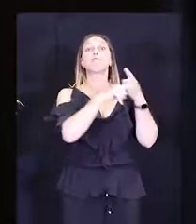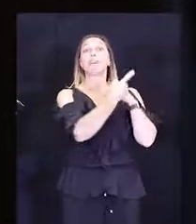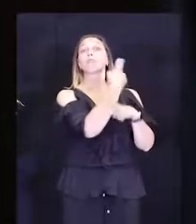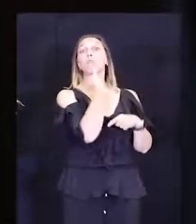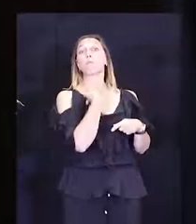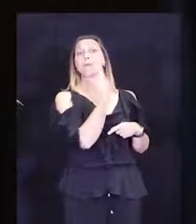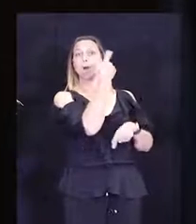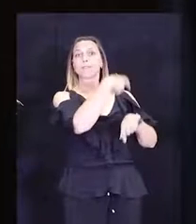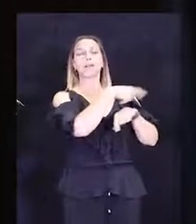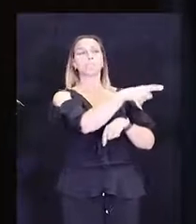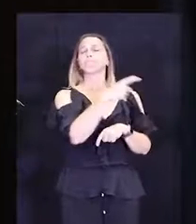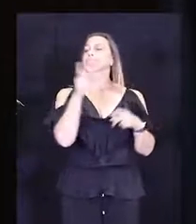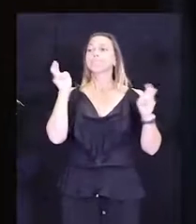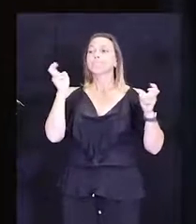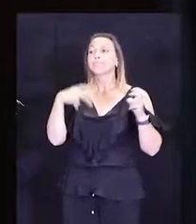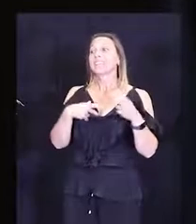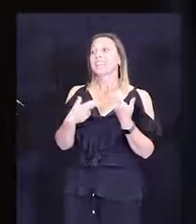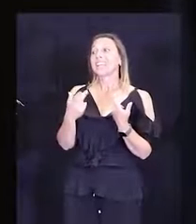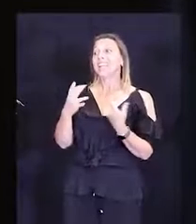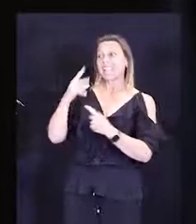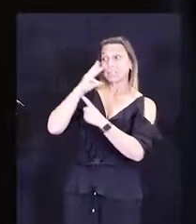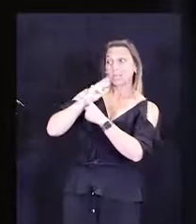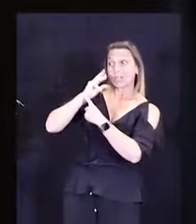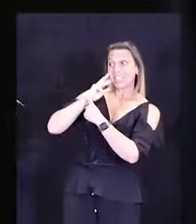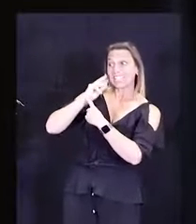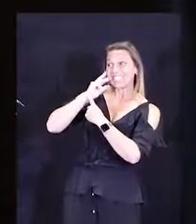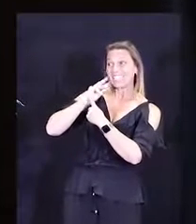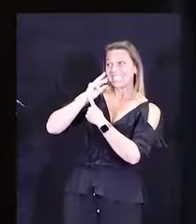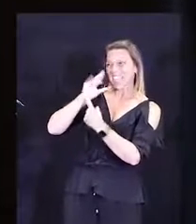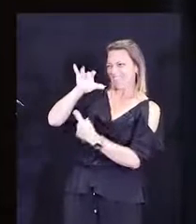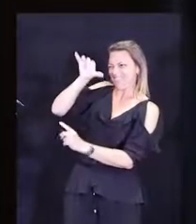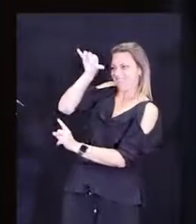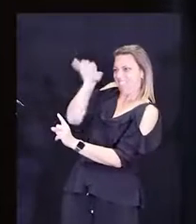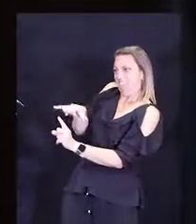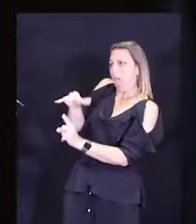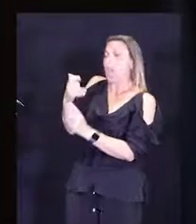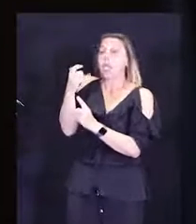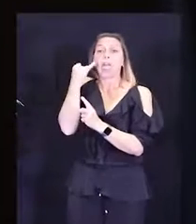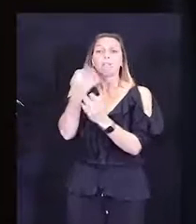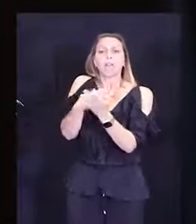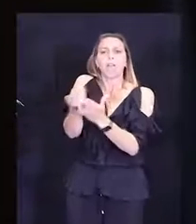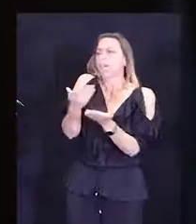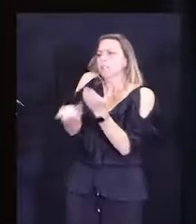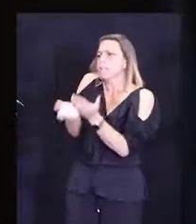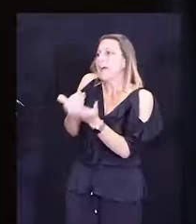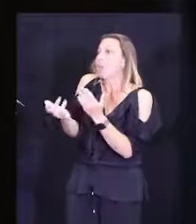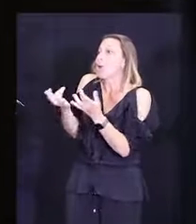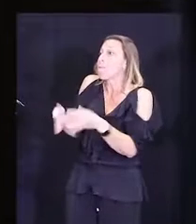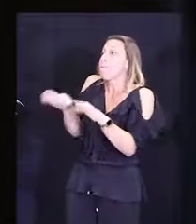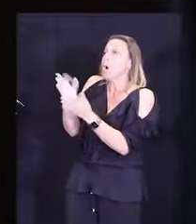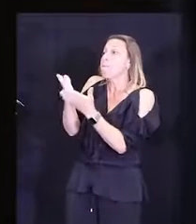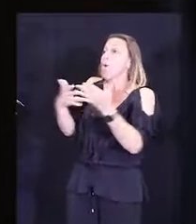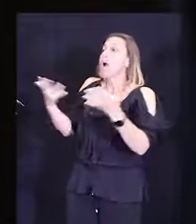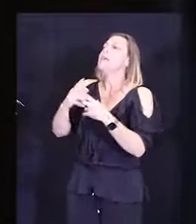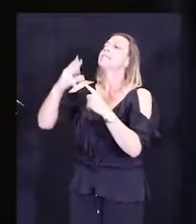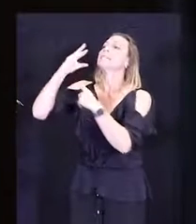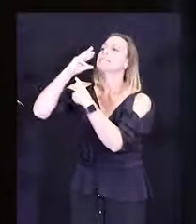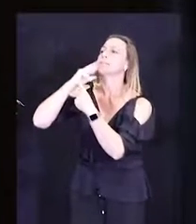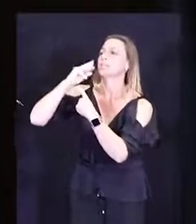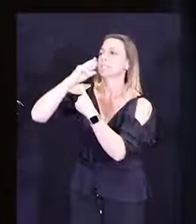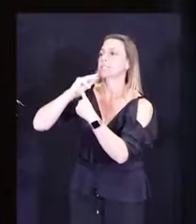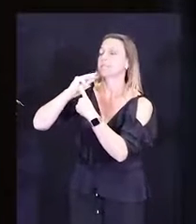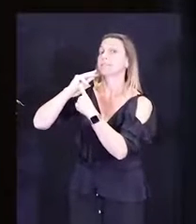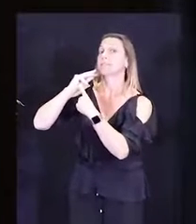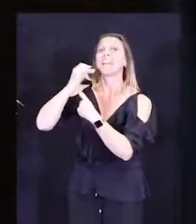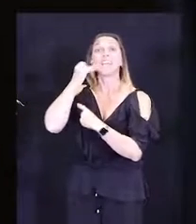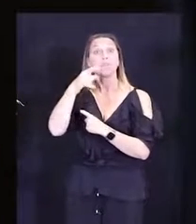me, experience is what you get when you don't get what you want. Once we come to understand this